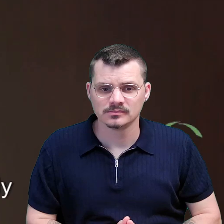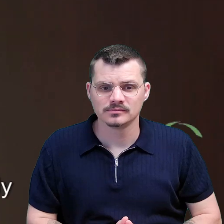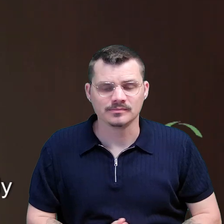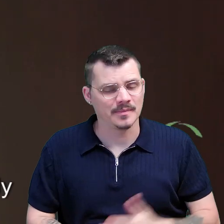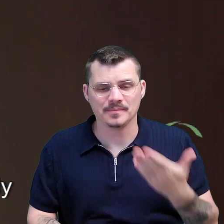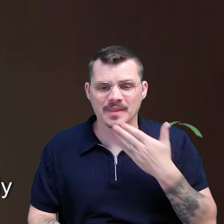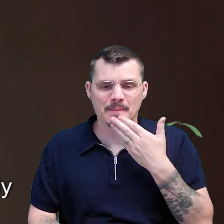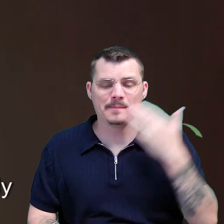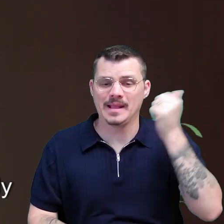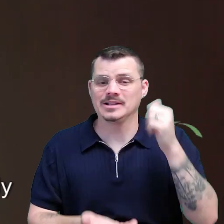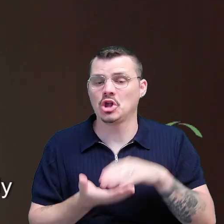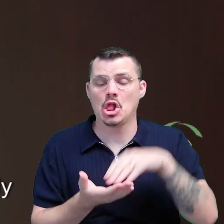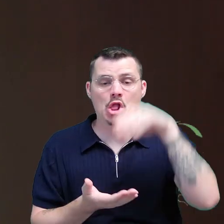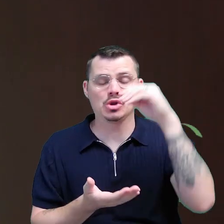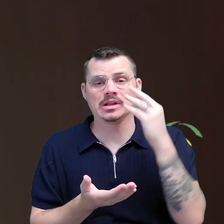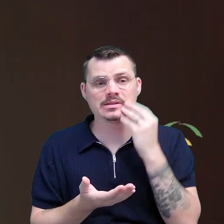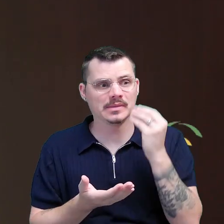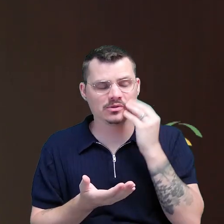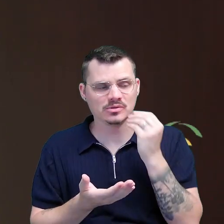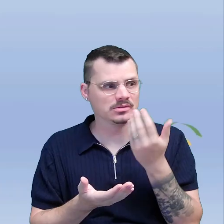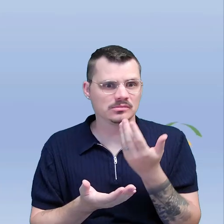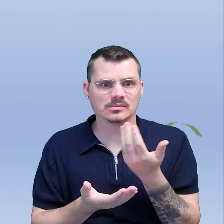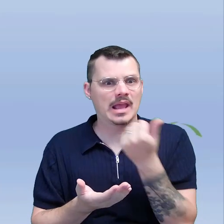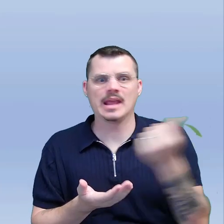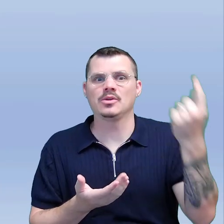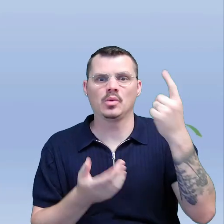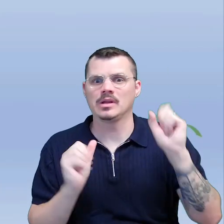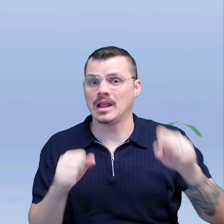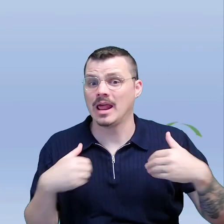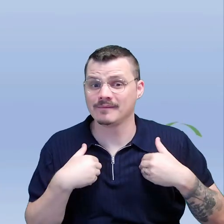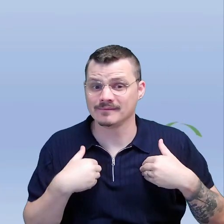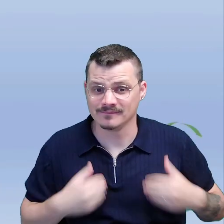It's the best learning experience anybody could have.